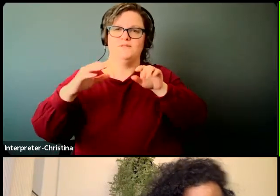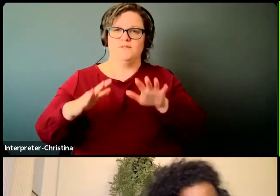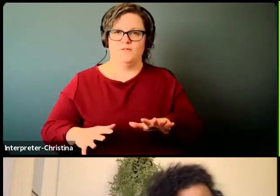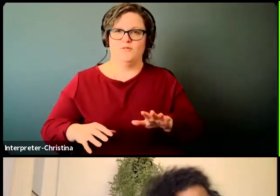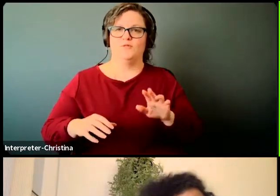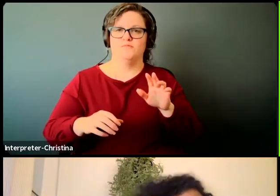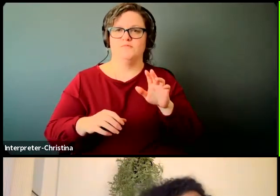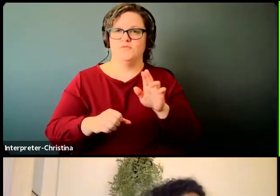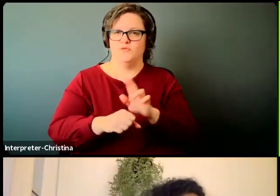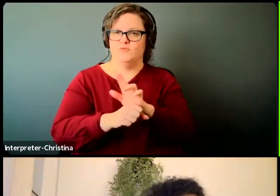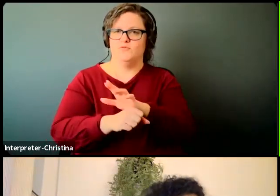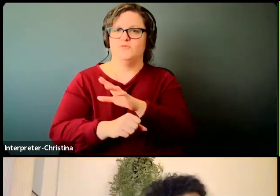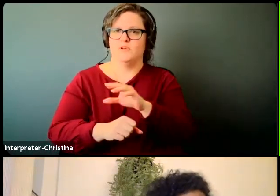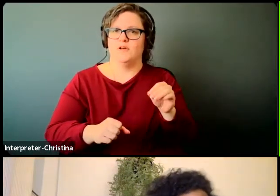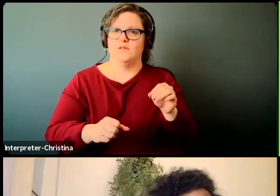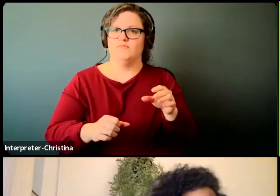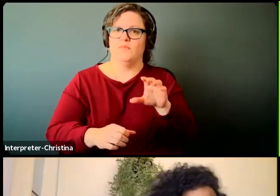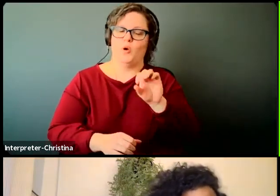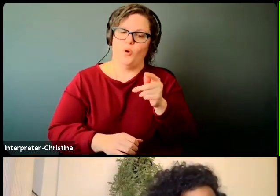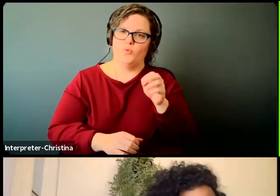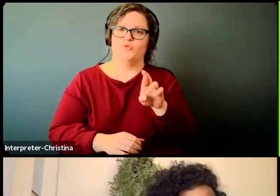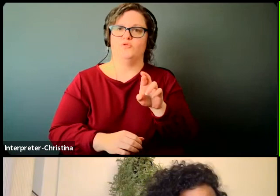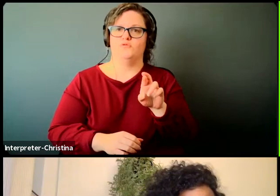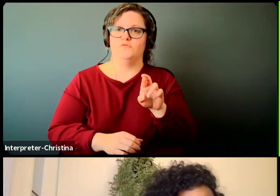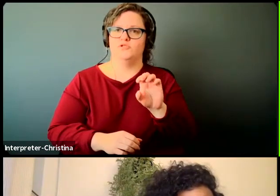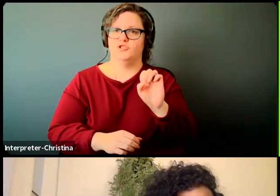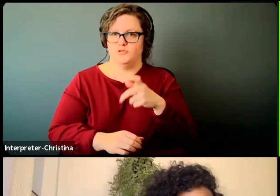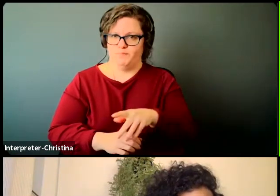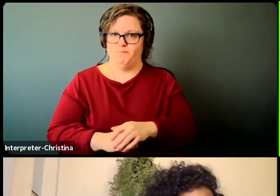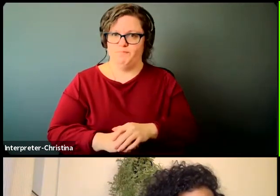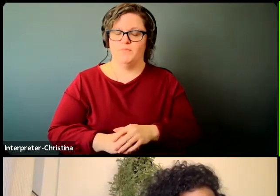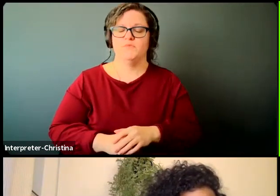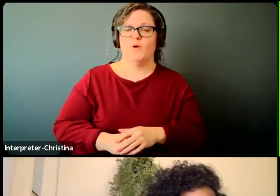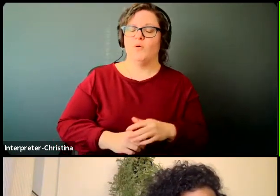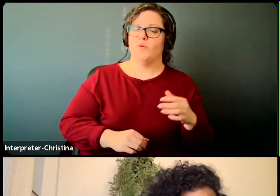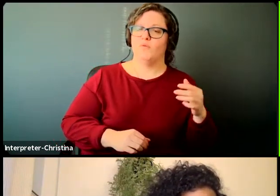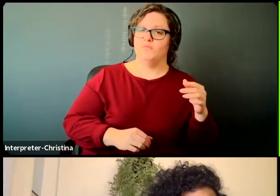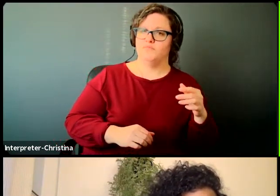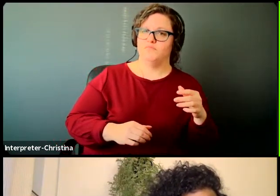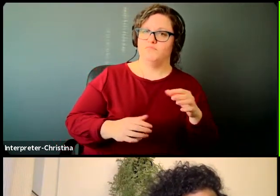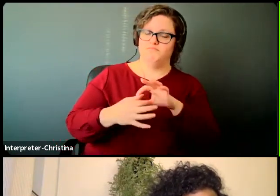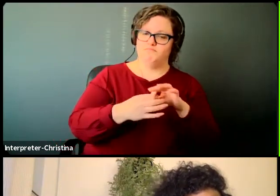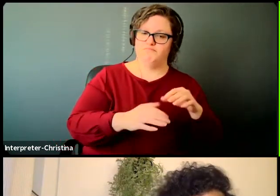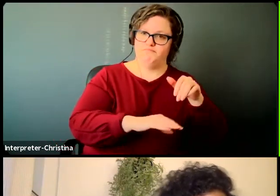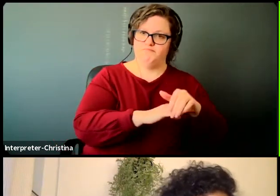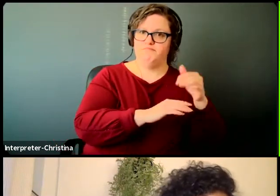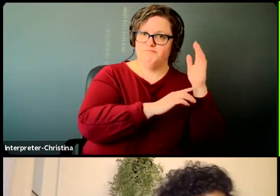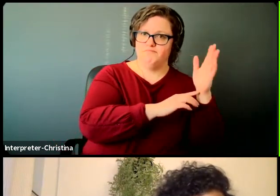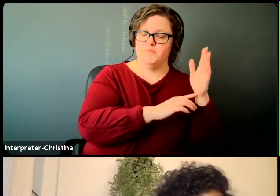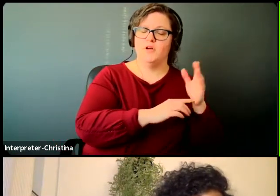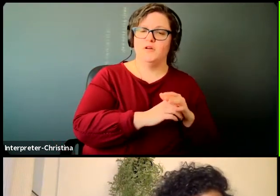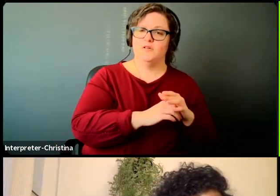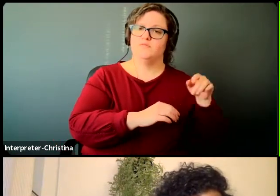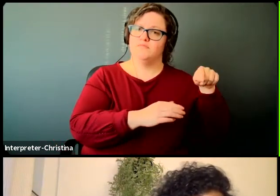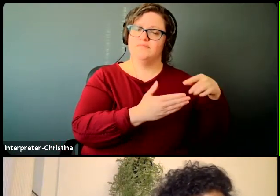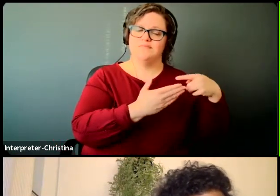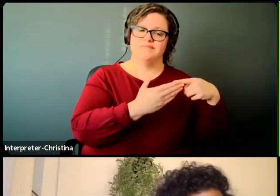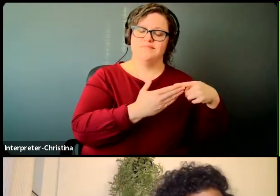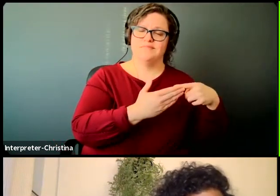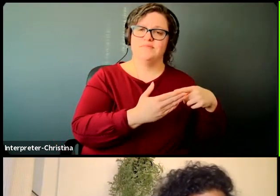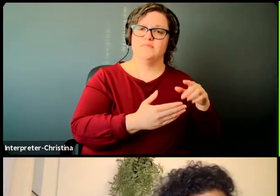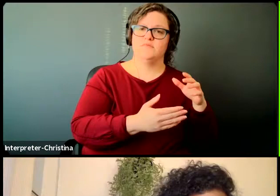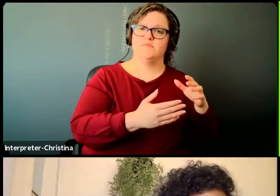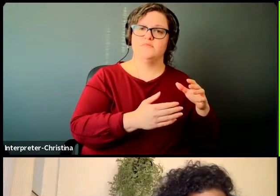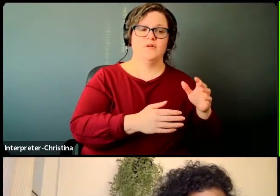preface to tonight's talk, perhaps we might reflect on the local instances of what La Mackerel refers to as ancestral loss, the loss